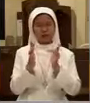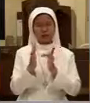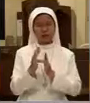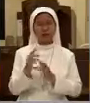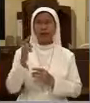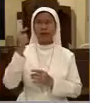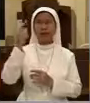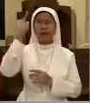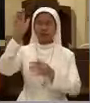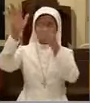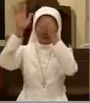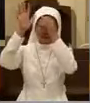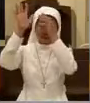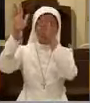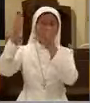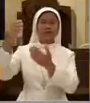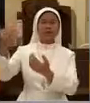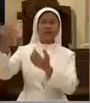Father,